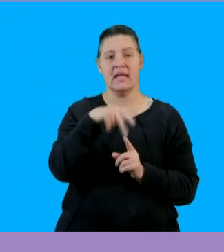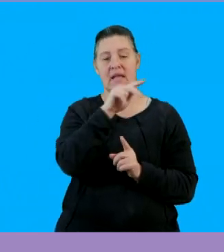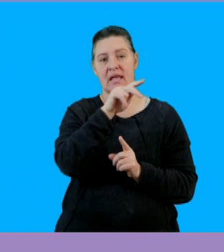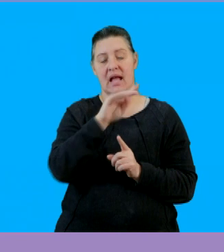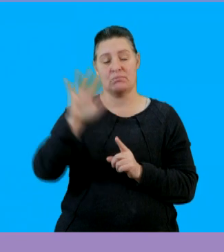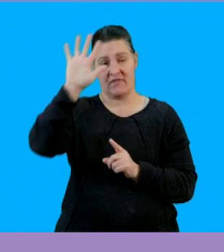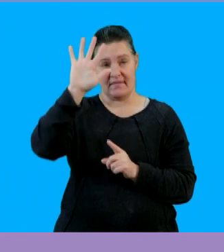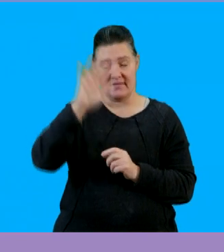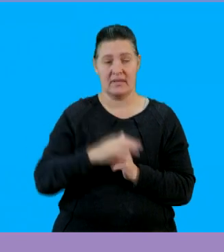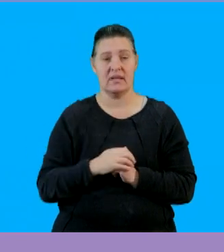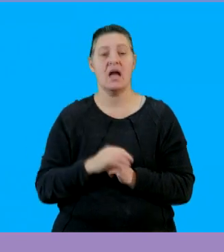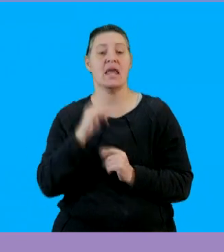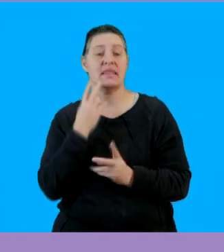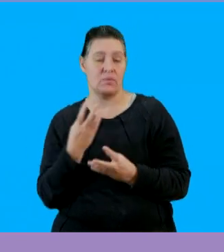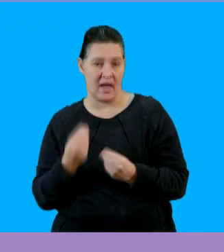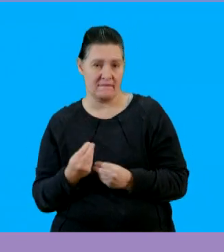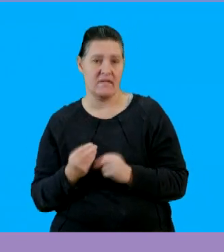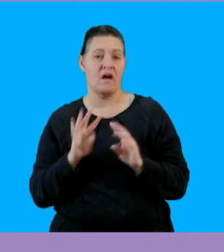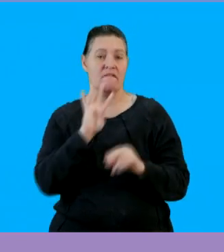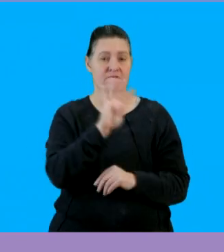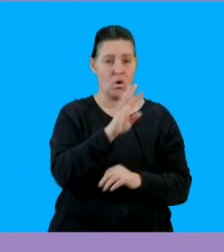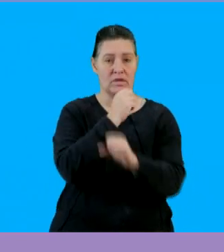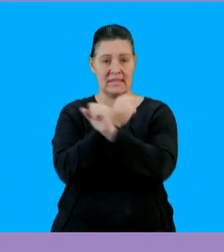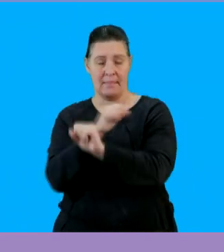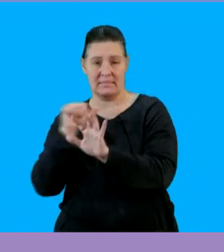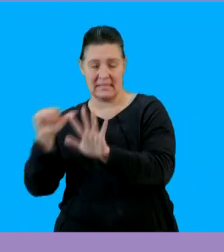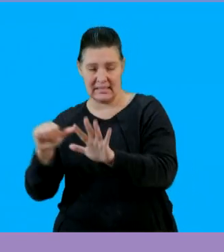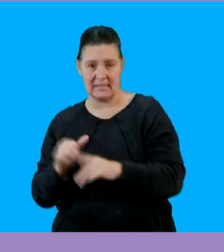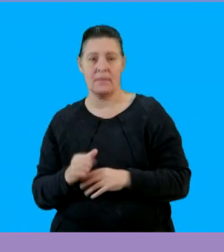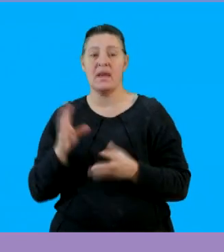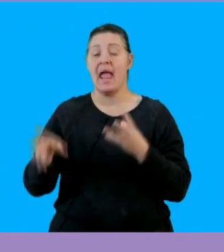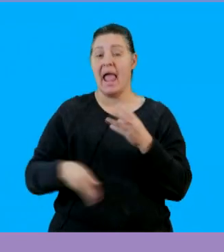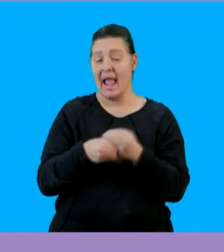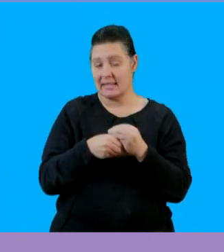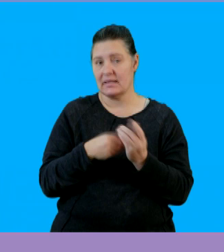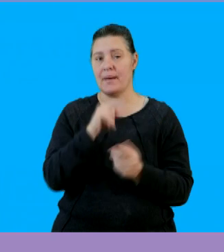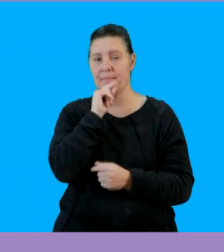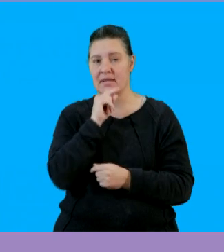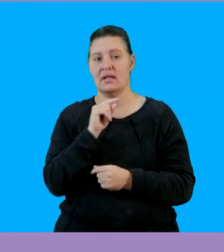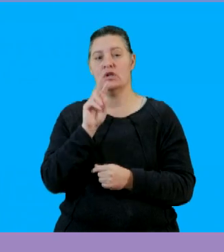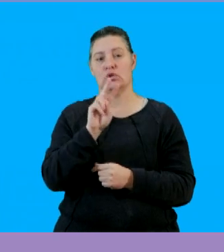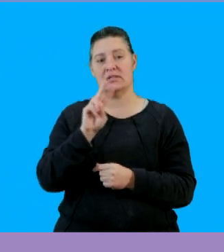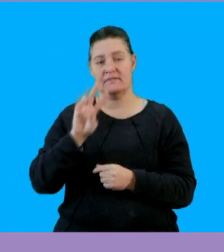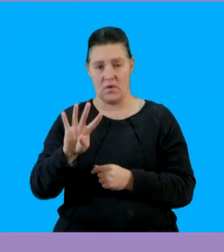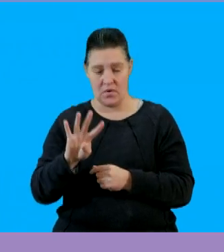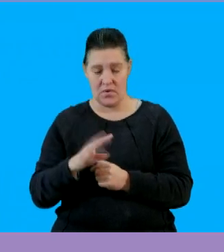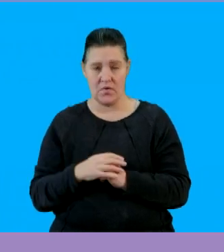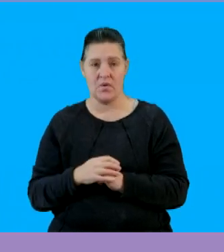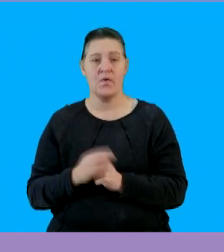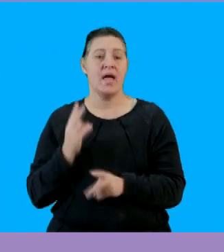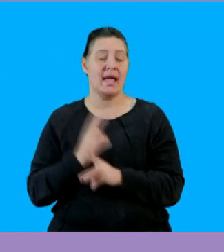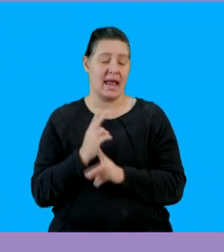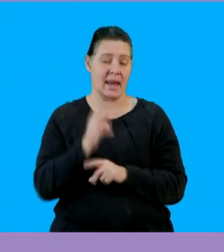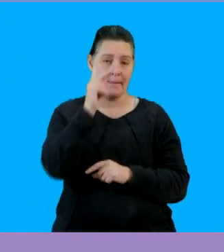p exponent 5. Then we have 4 multiplied by 6. We are adding that. That is going to be